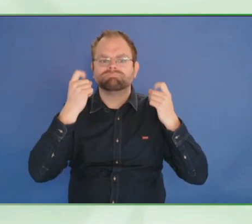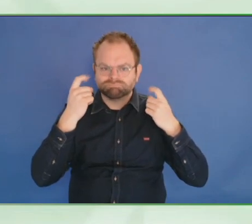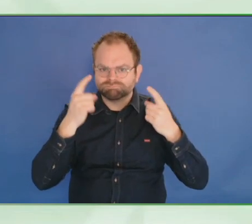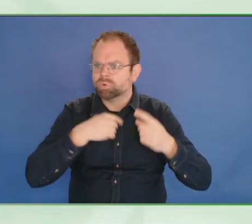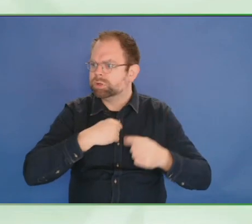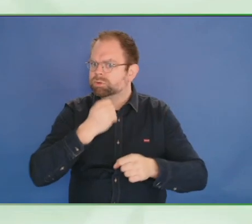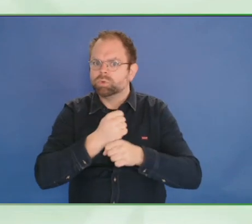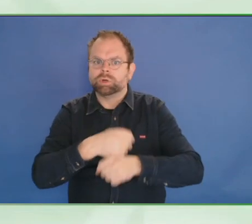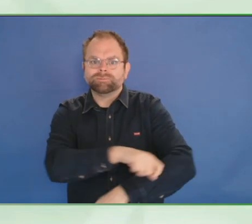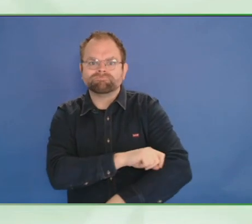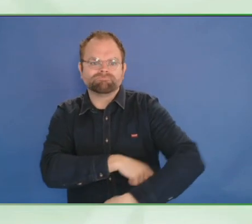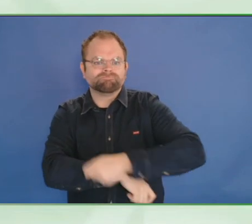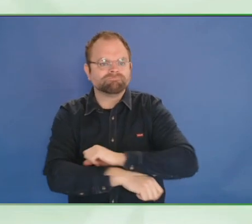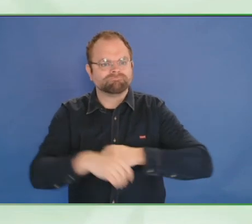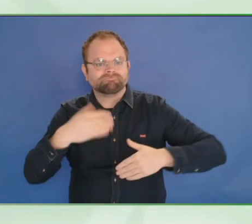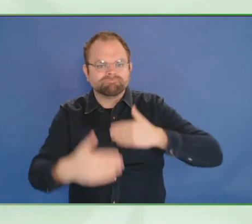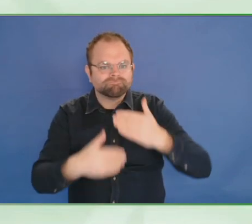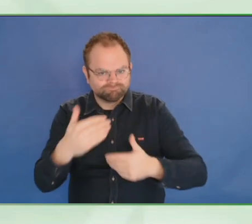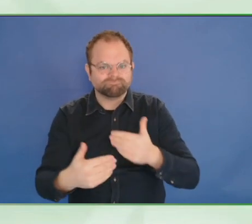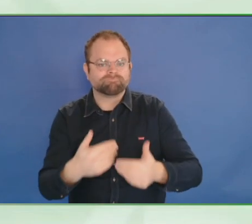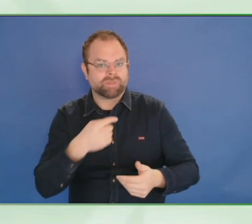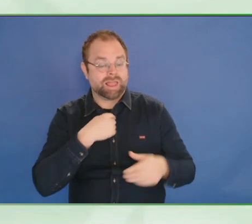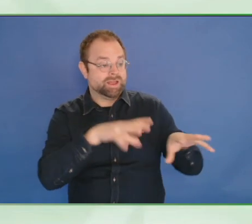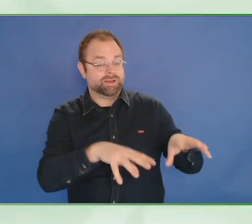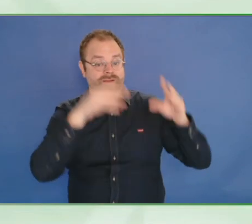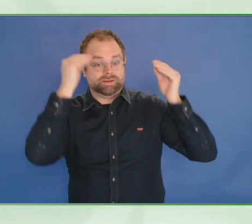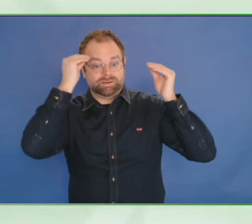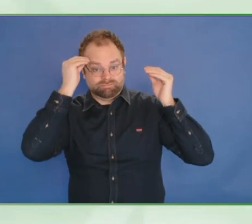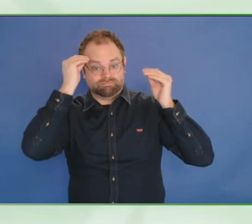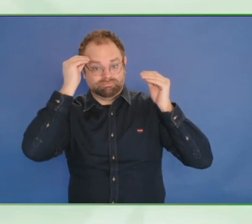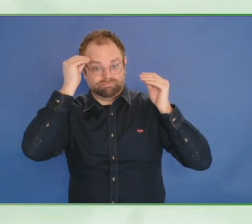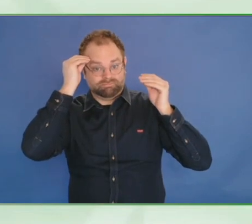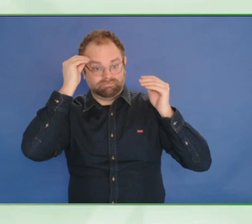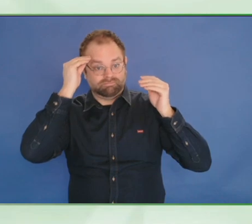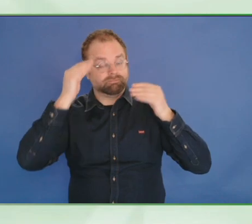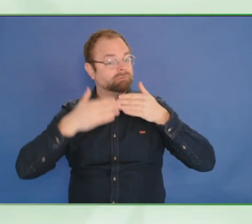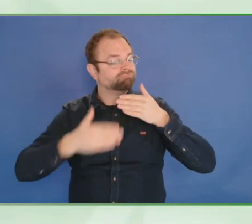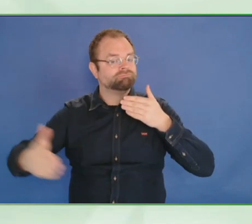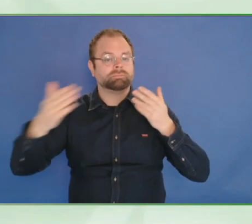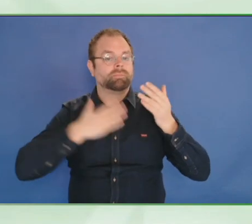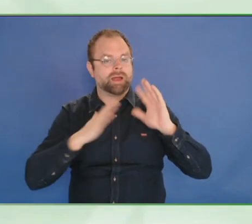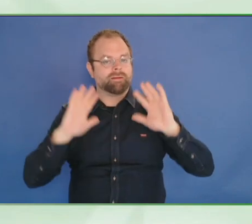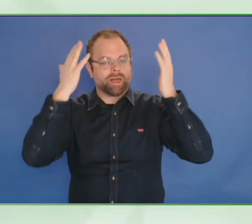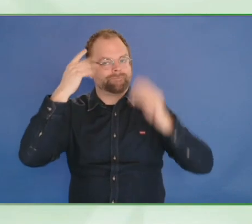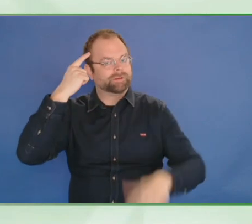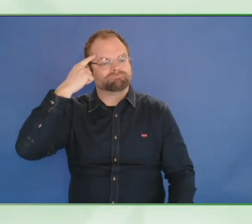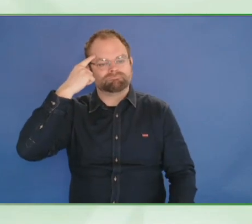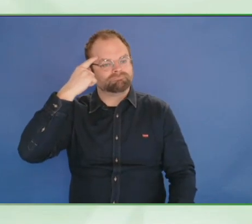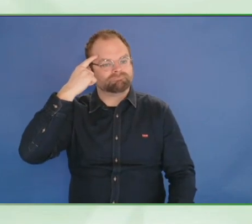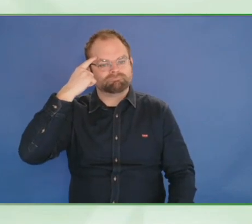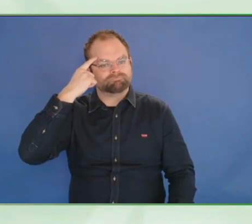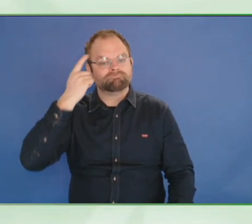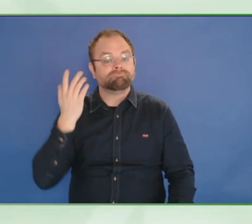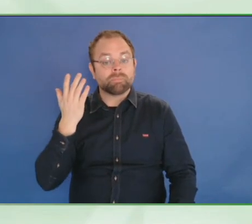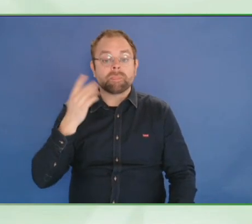sure not to leave anyone behind, but for those of us who have jobs, for those of us who have